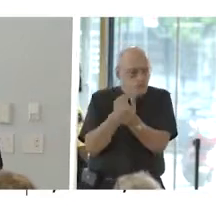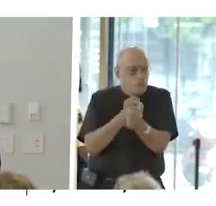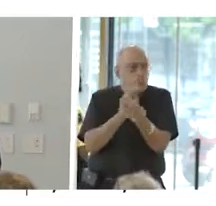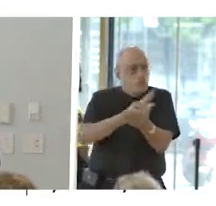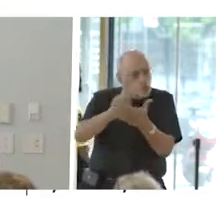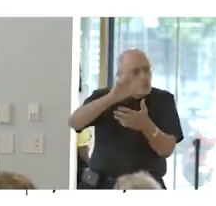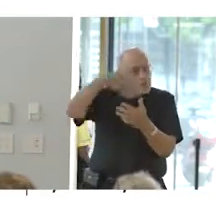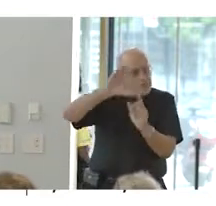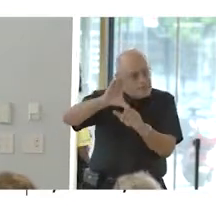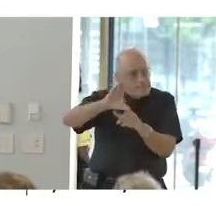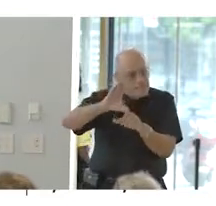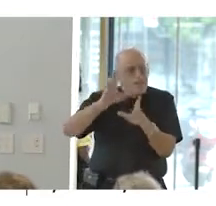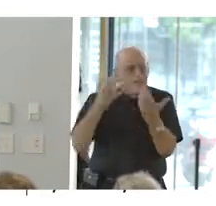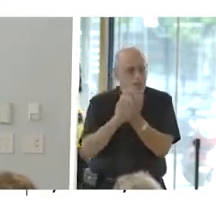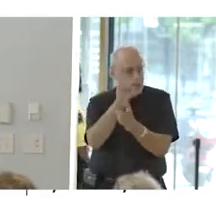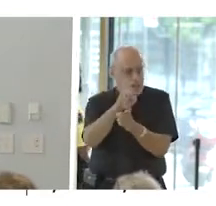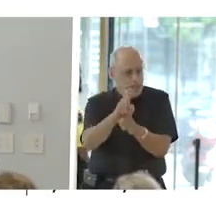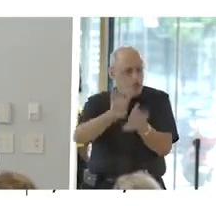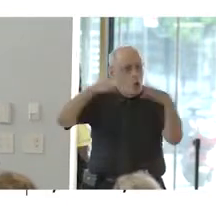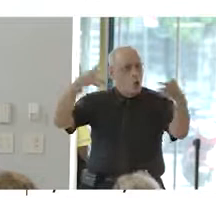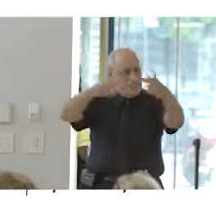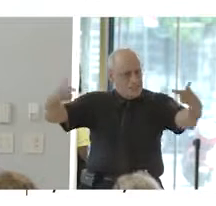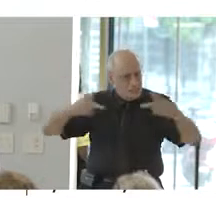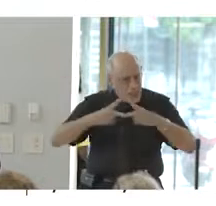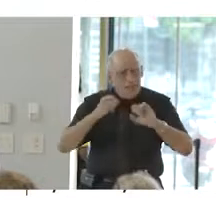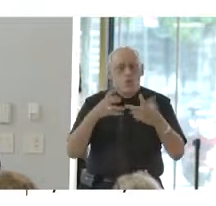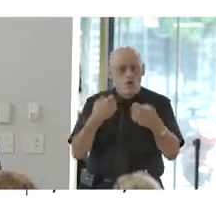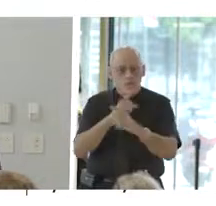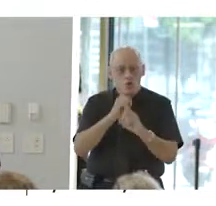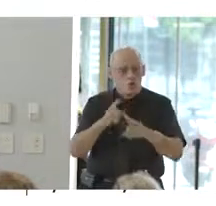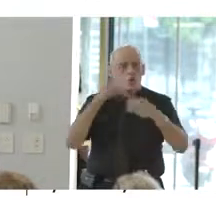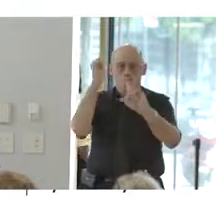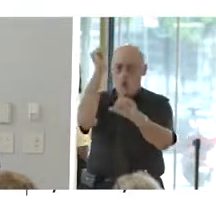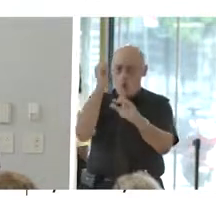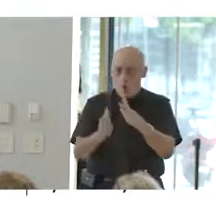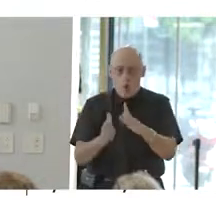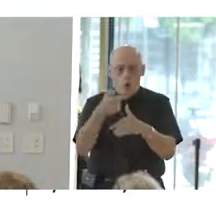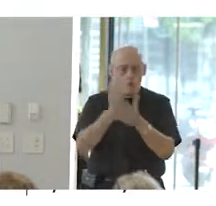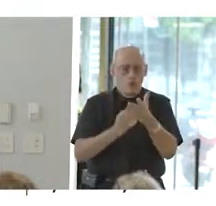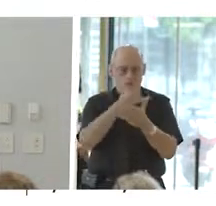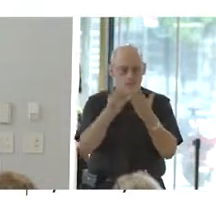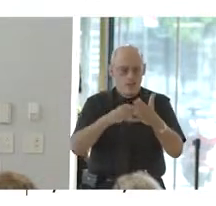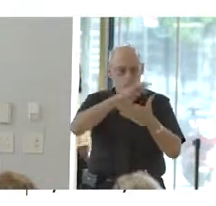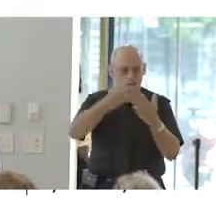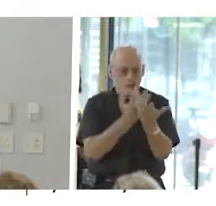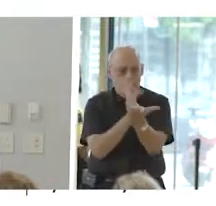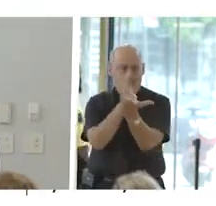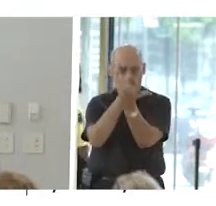and Battery Park City open spaces. We want to make sure that every portion of the design is